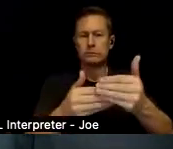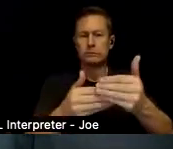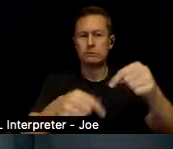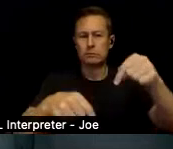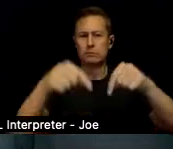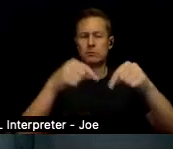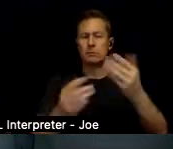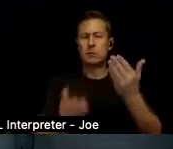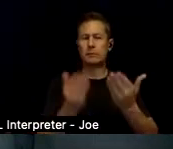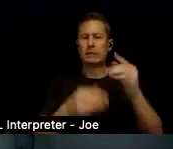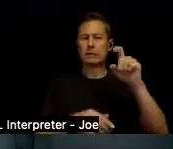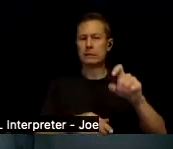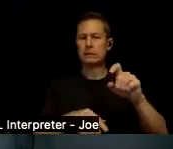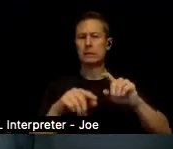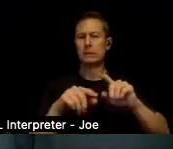what this,